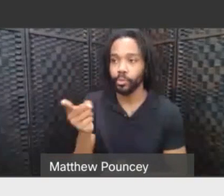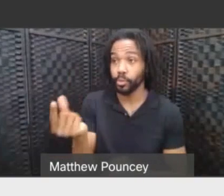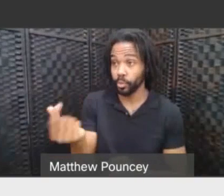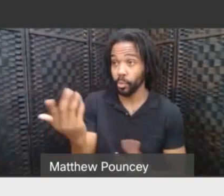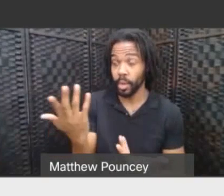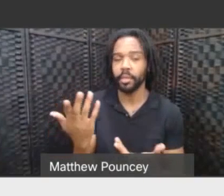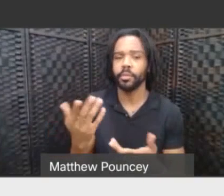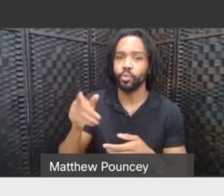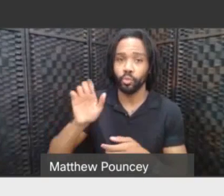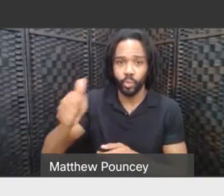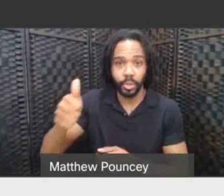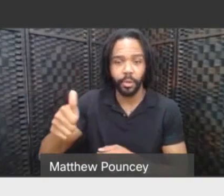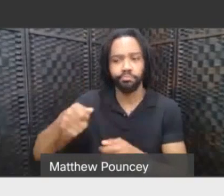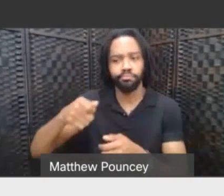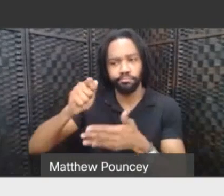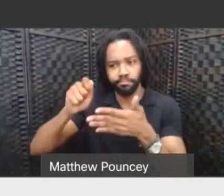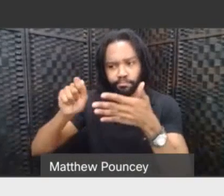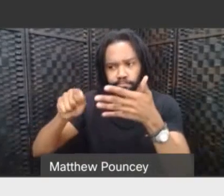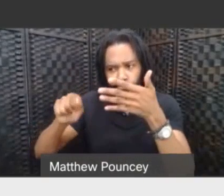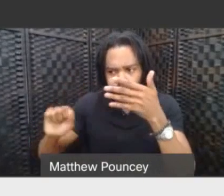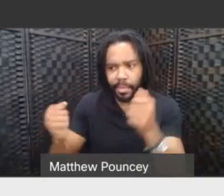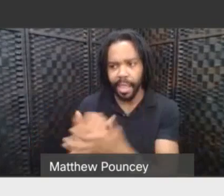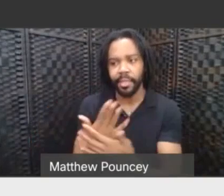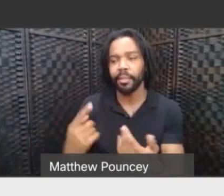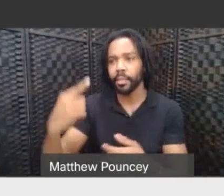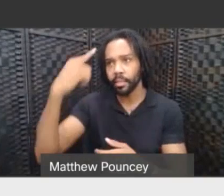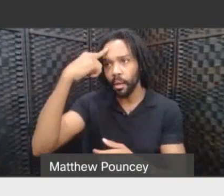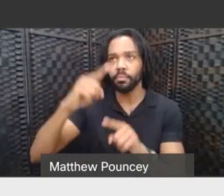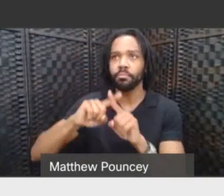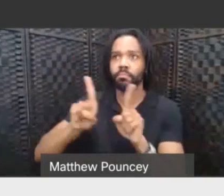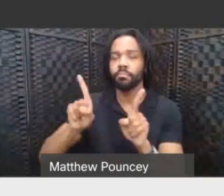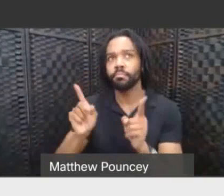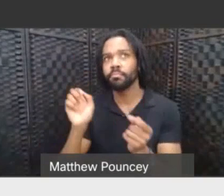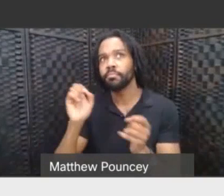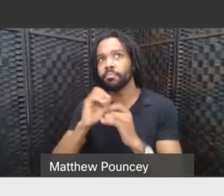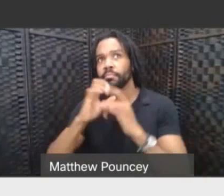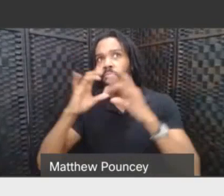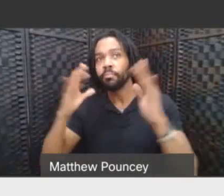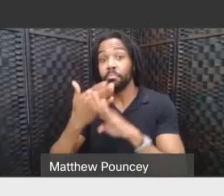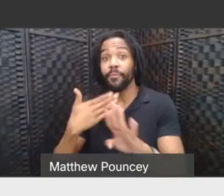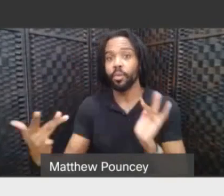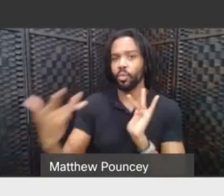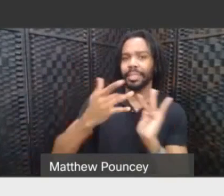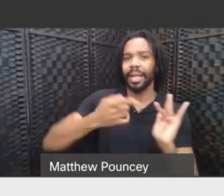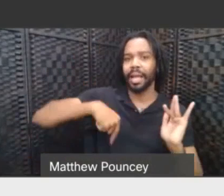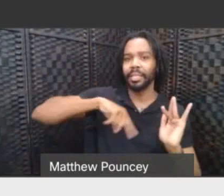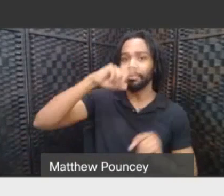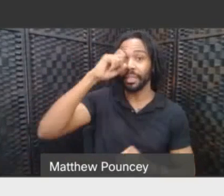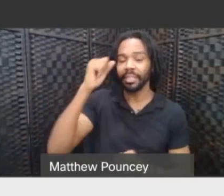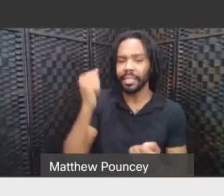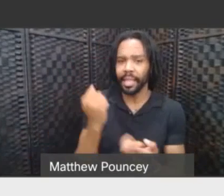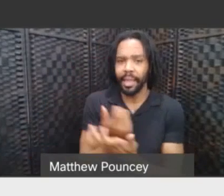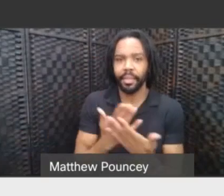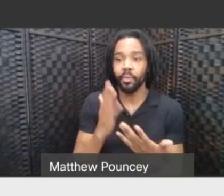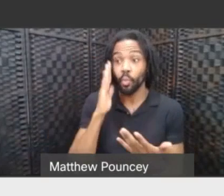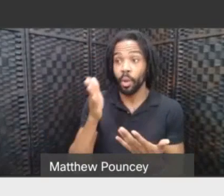really done everything and kind of thought outside the box as far as staffing and things like that before you reach out, because all of that will come out when